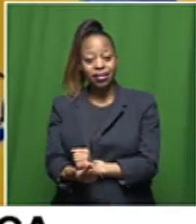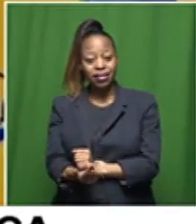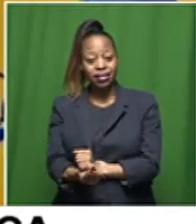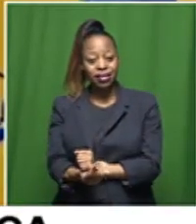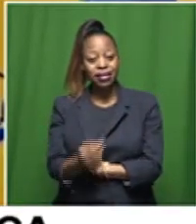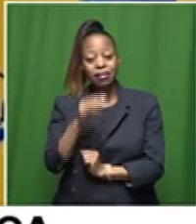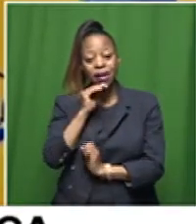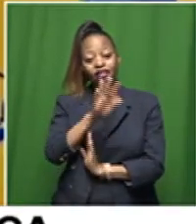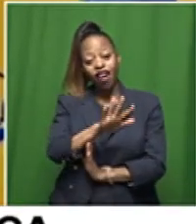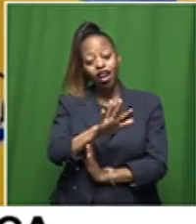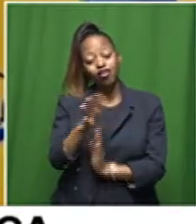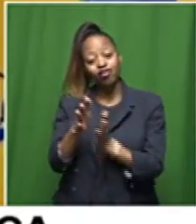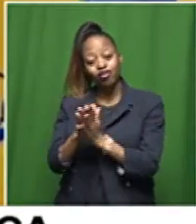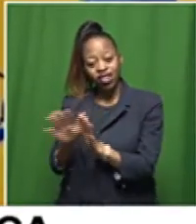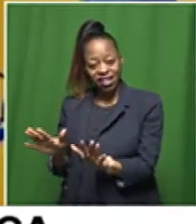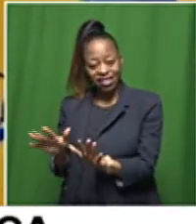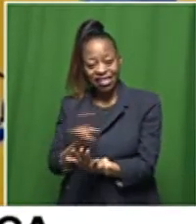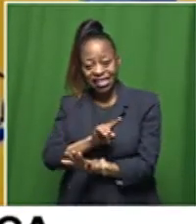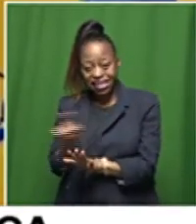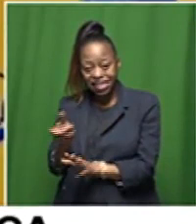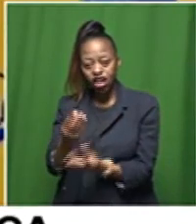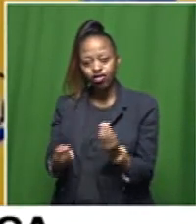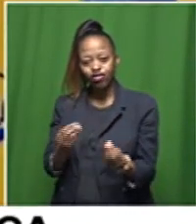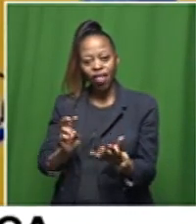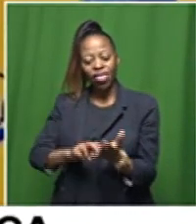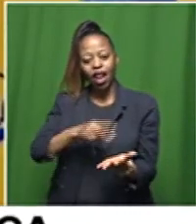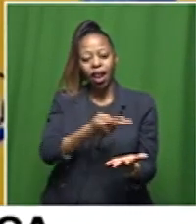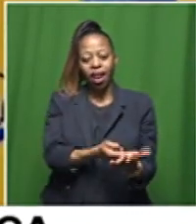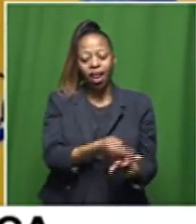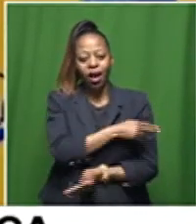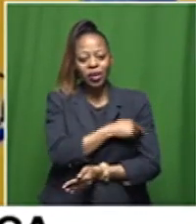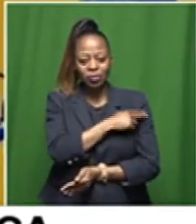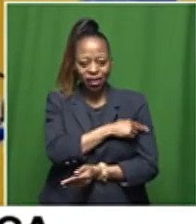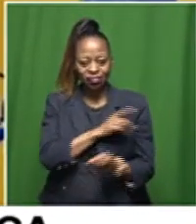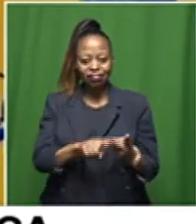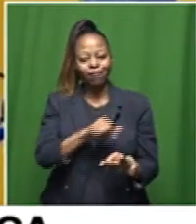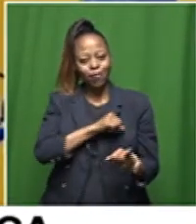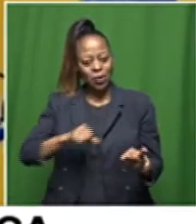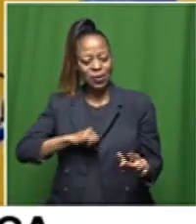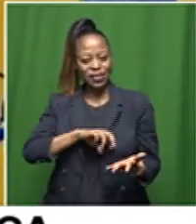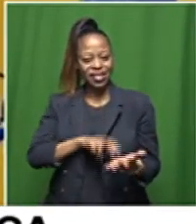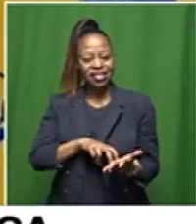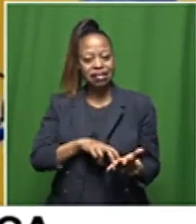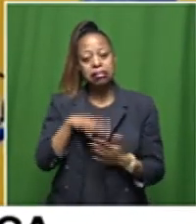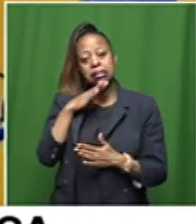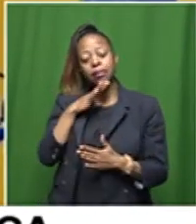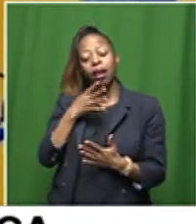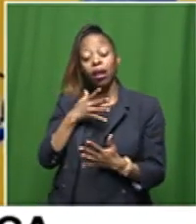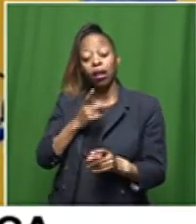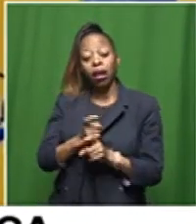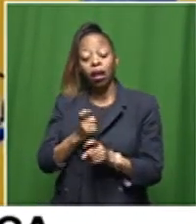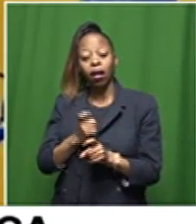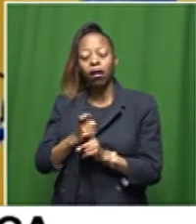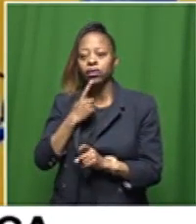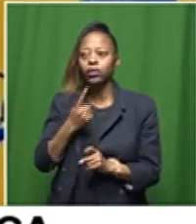could be 5 to 10 who require hospitalizations and operations. So it's going to be very difficult